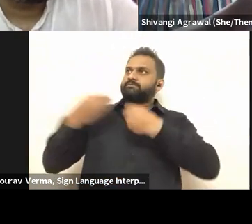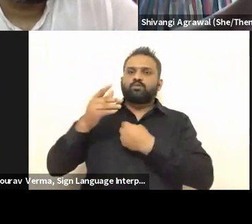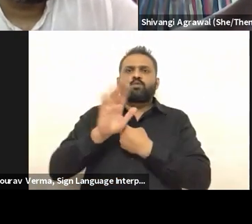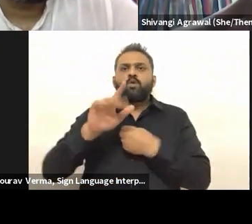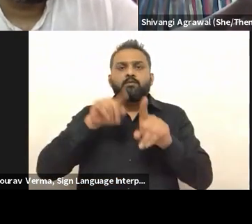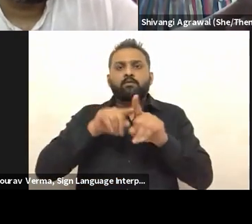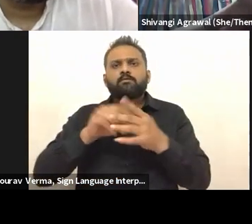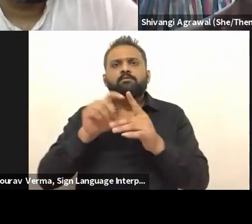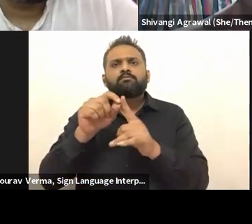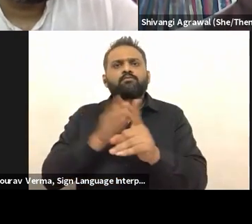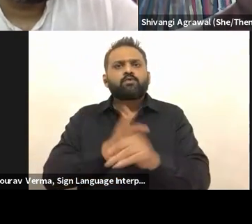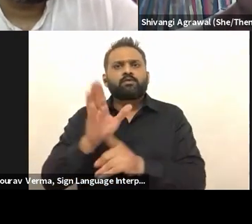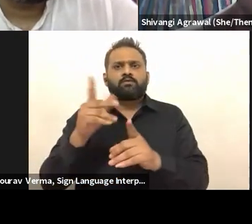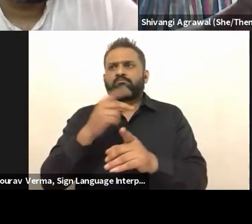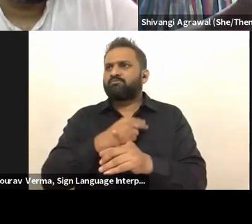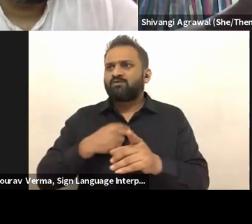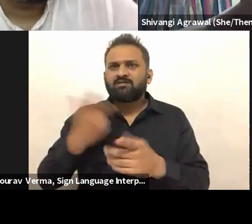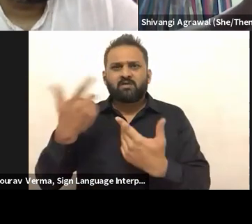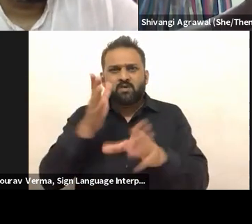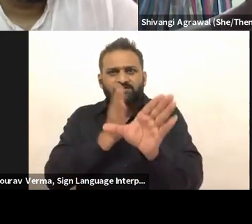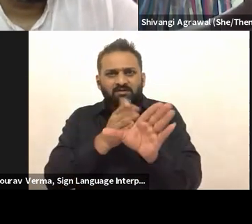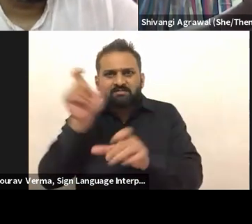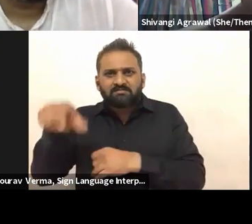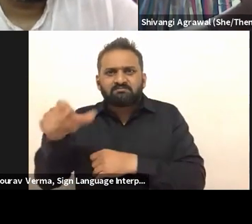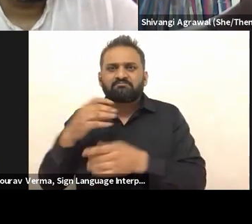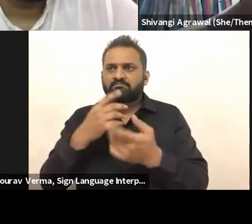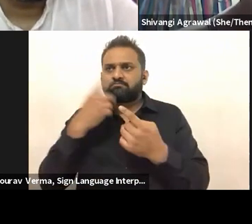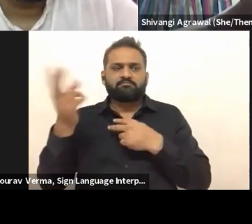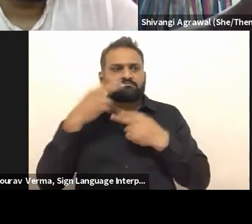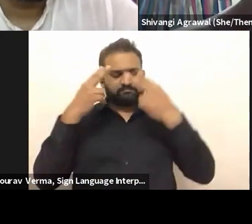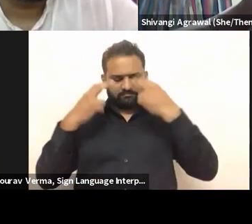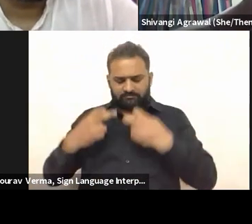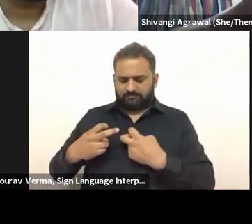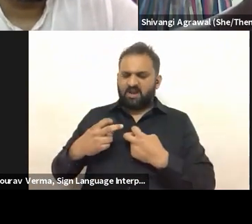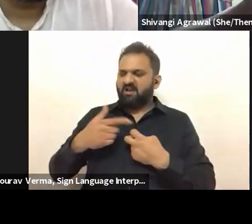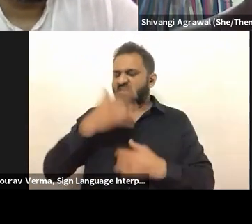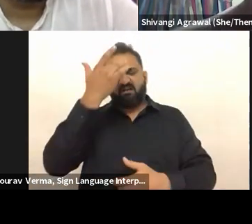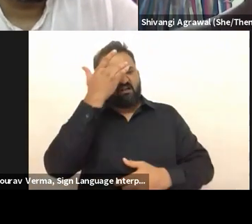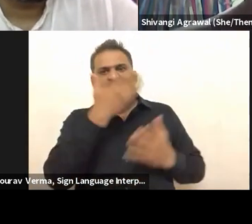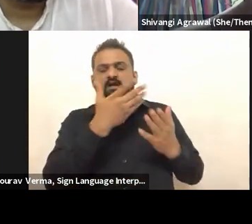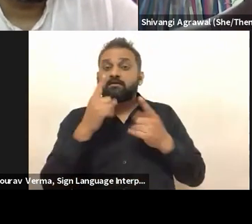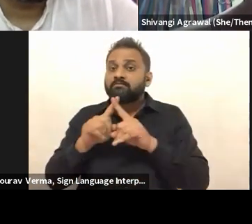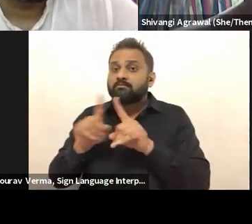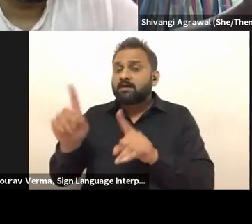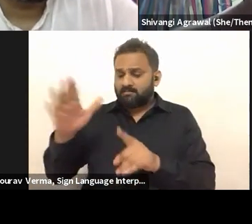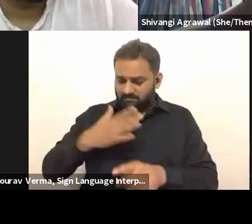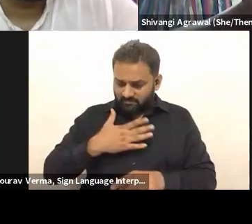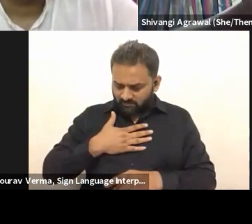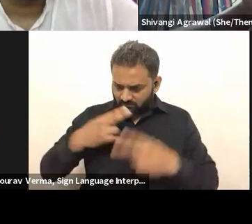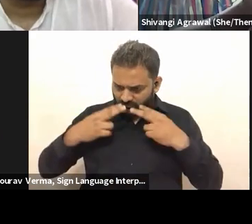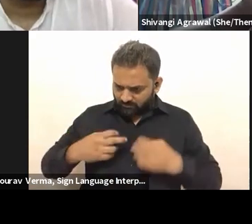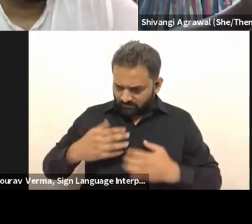professionals and doctors and psychiatrists to know about our diagnosis, but believing in our diagnosis ourselves,